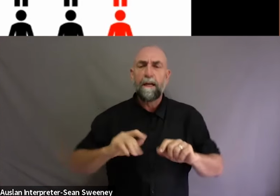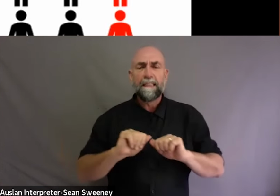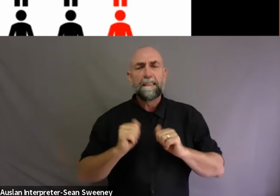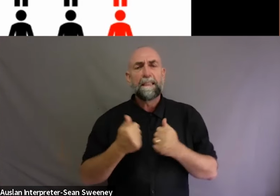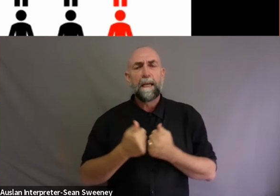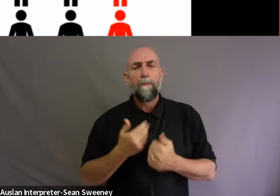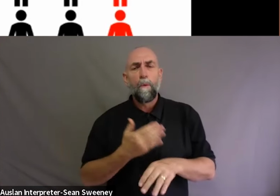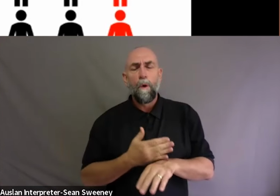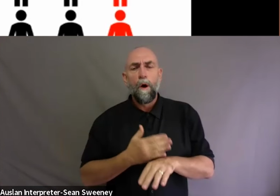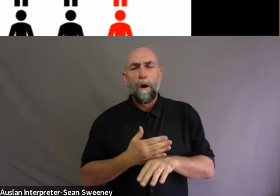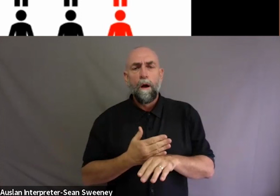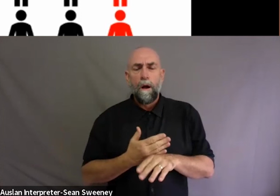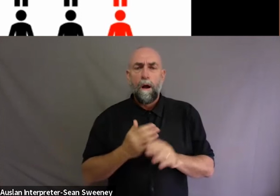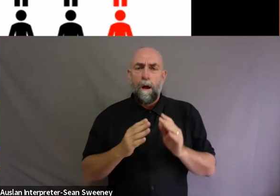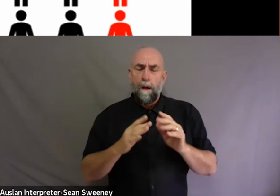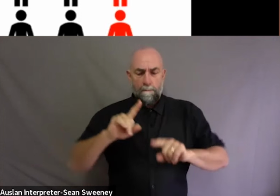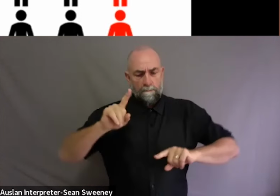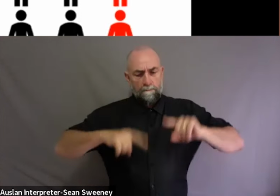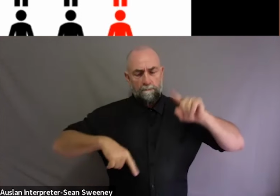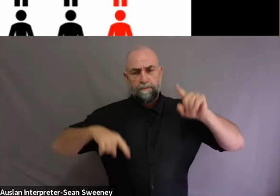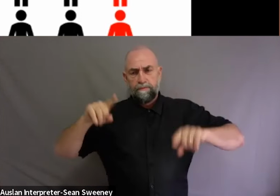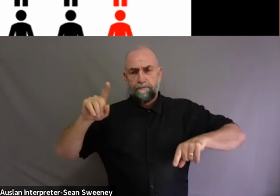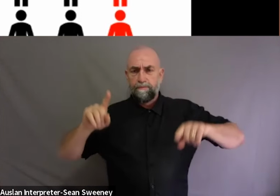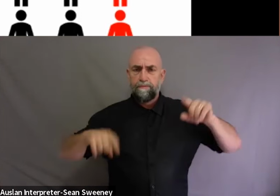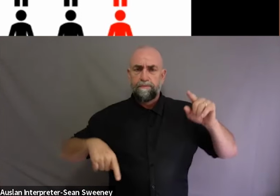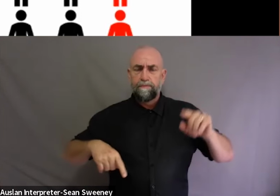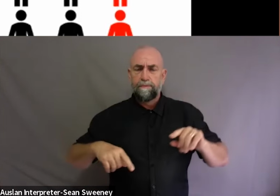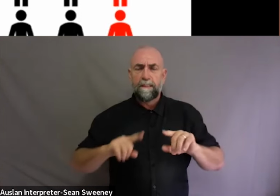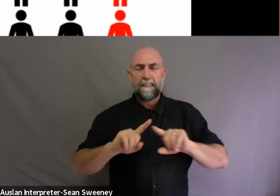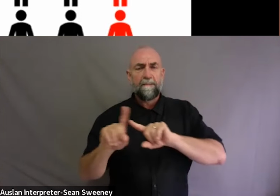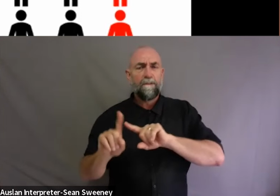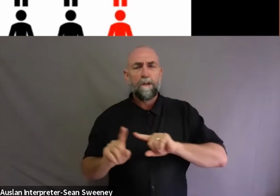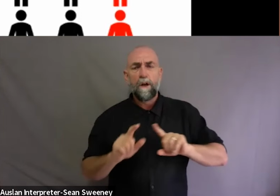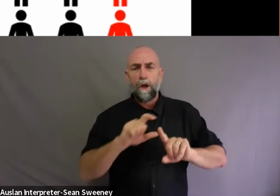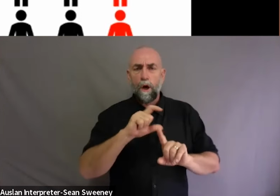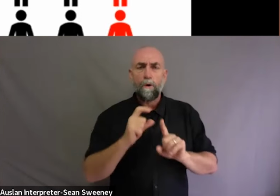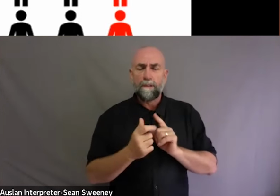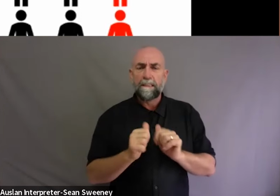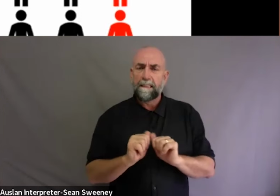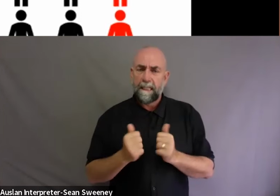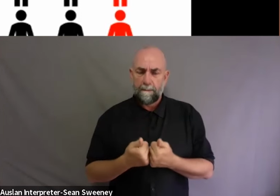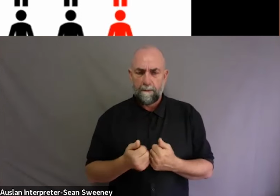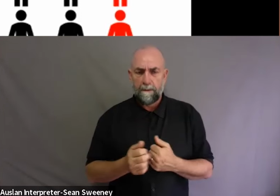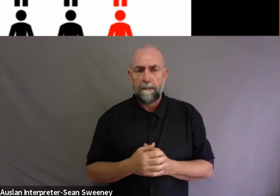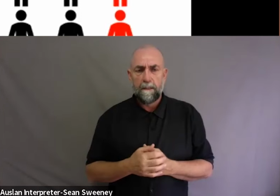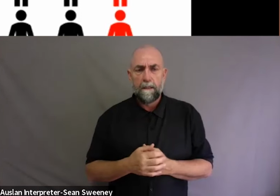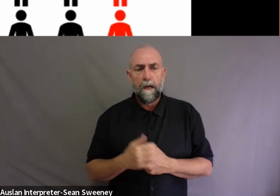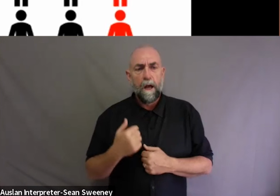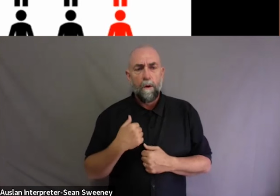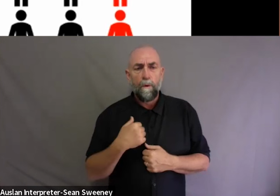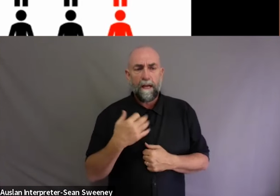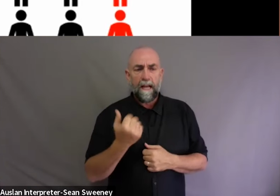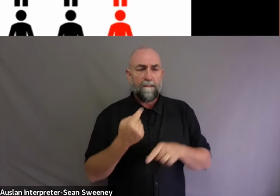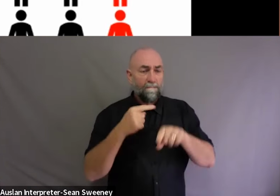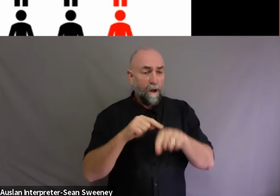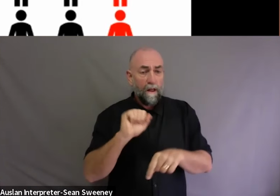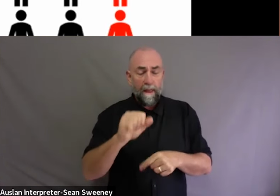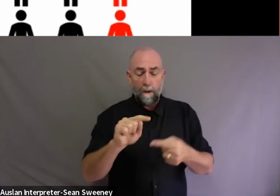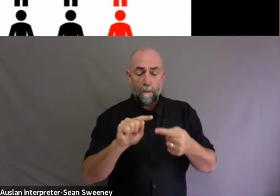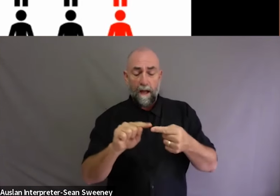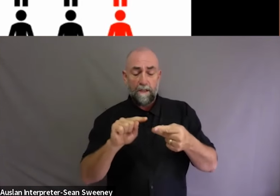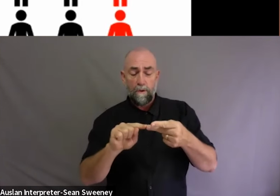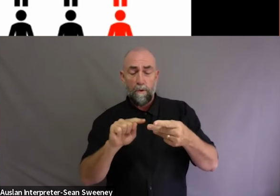teams. Diverse multicultural themes. So we assign students to diverse themes using their demographic profile, bit of their